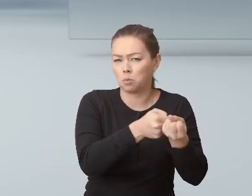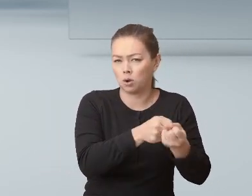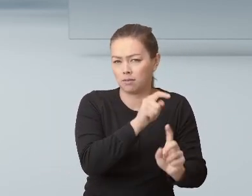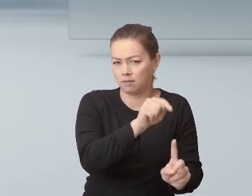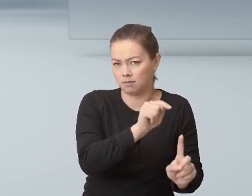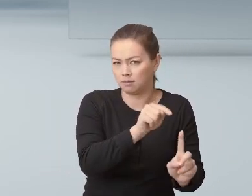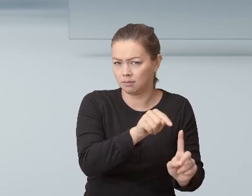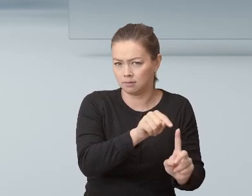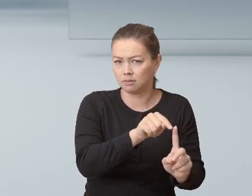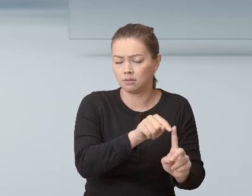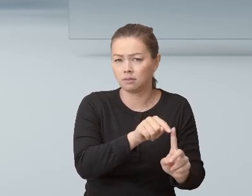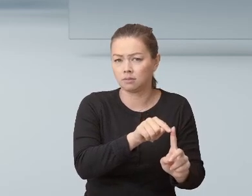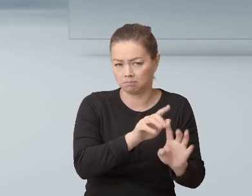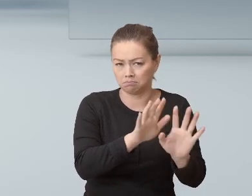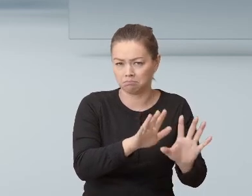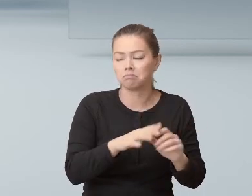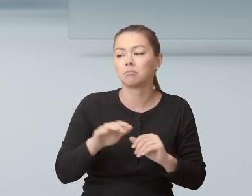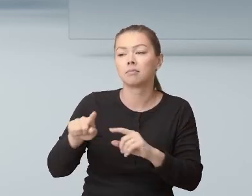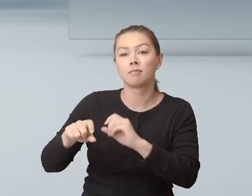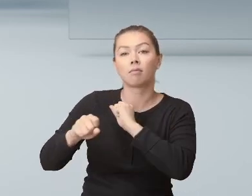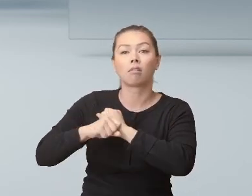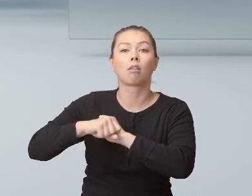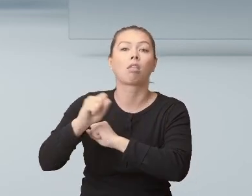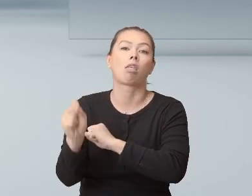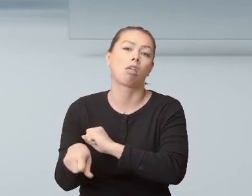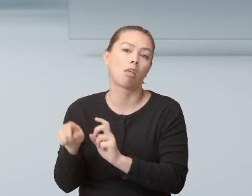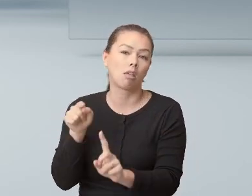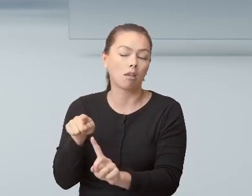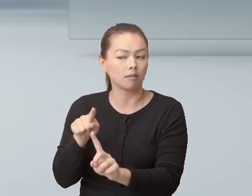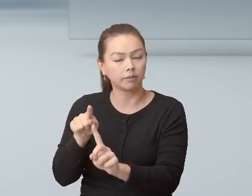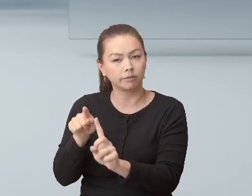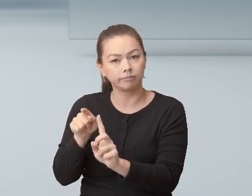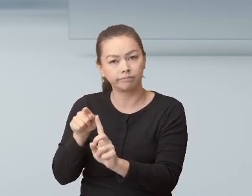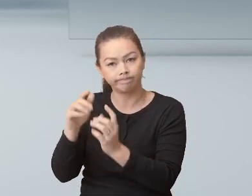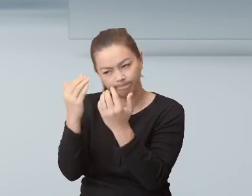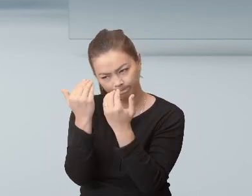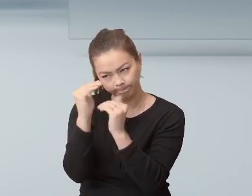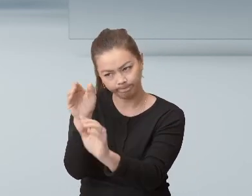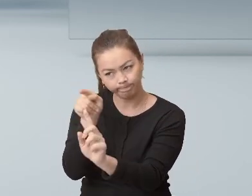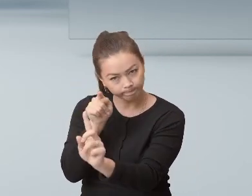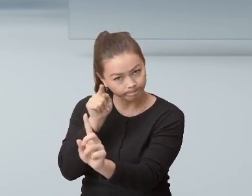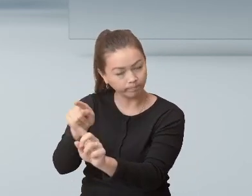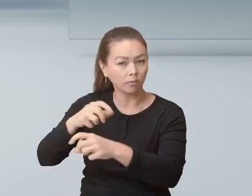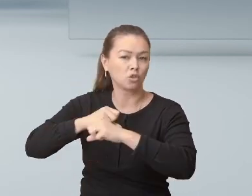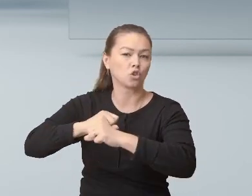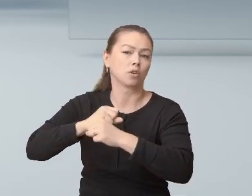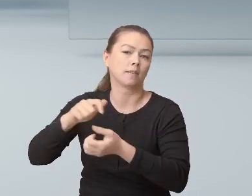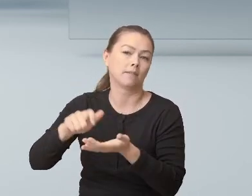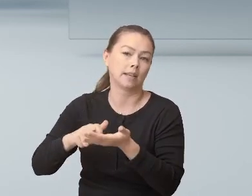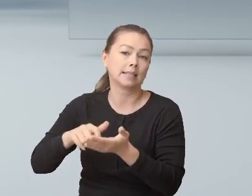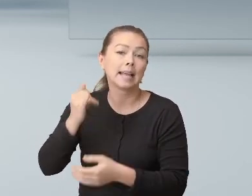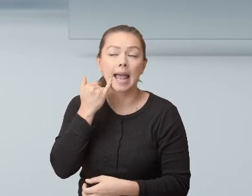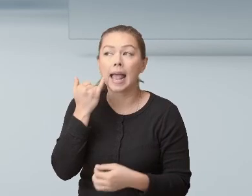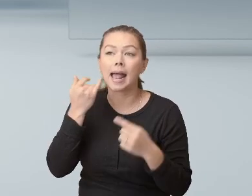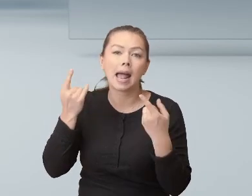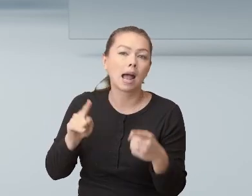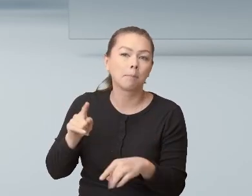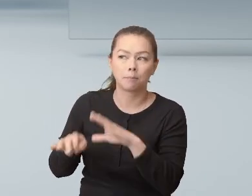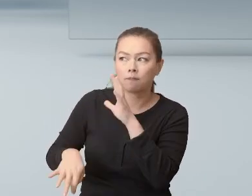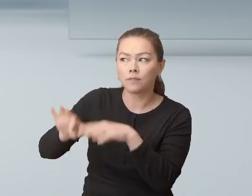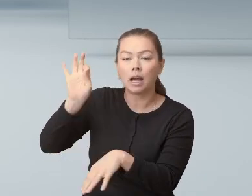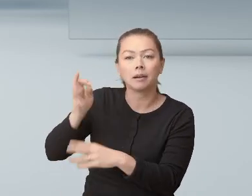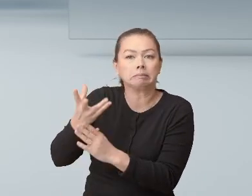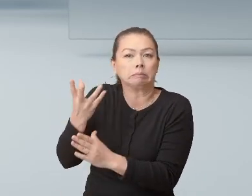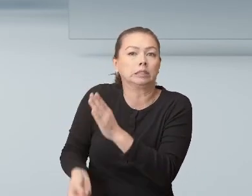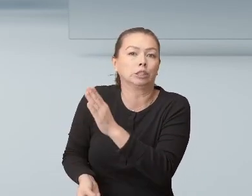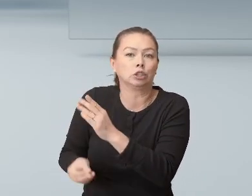of that. It's really just limited to security fixes. They find a hole somewhere that needs to be patched, their commitment to delivering a